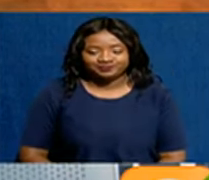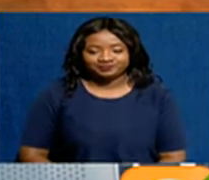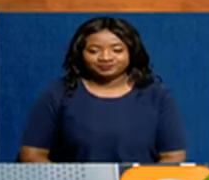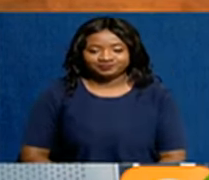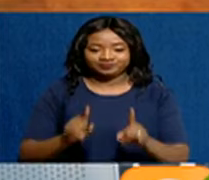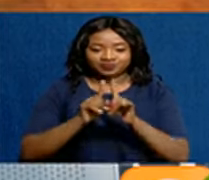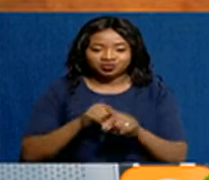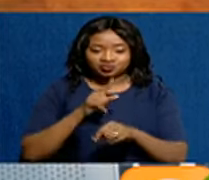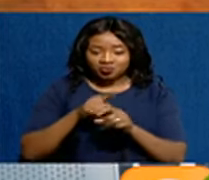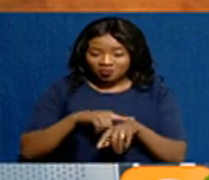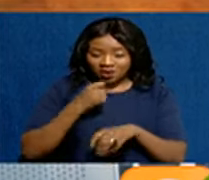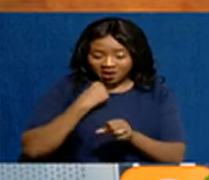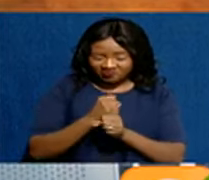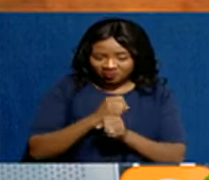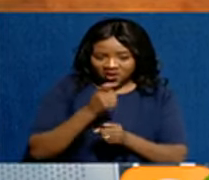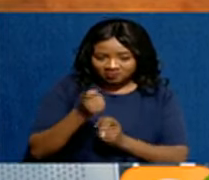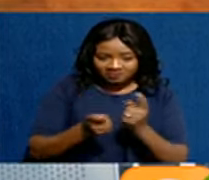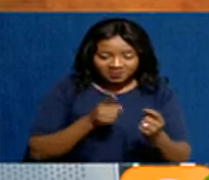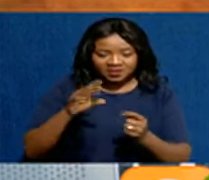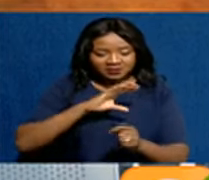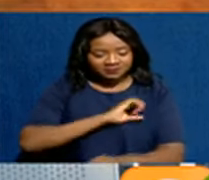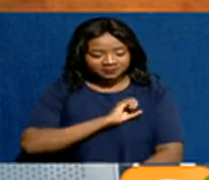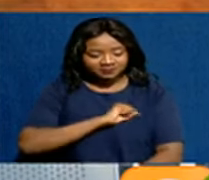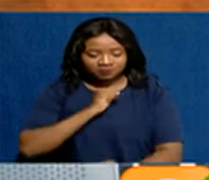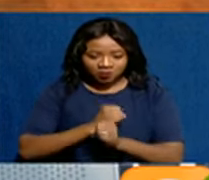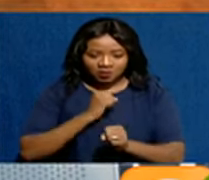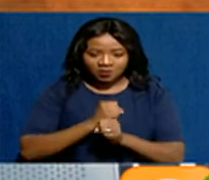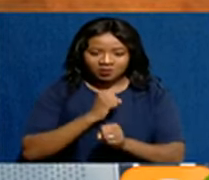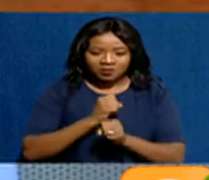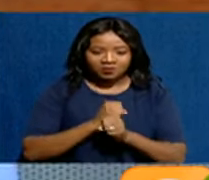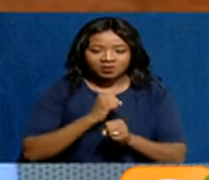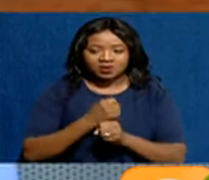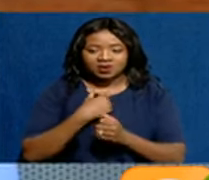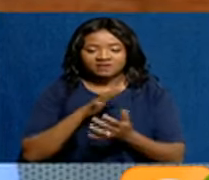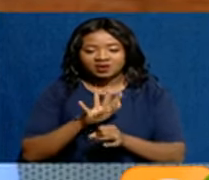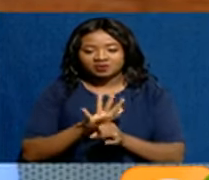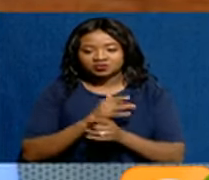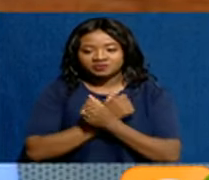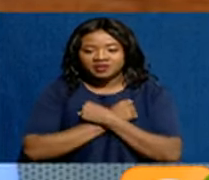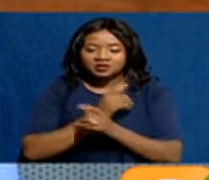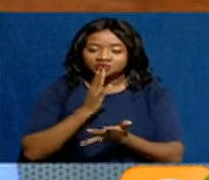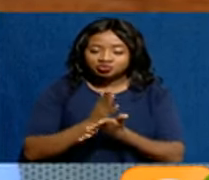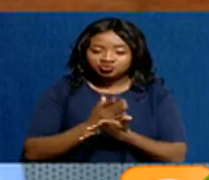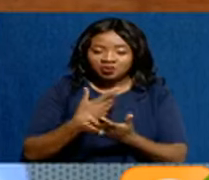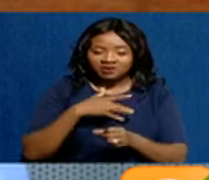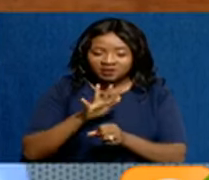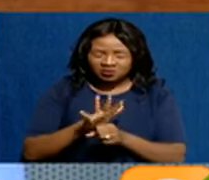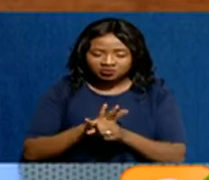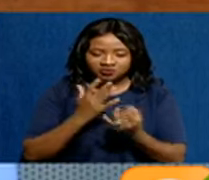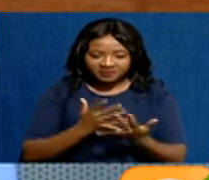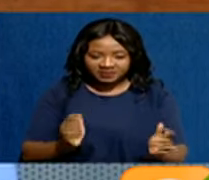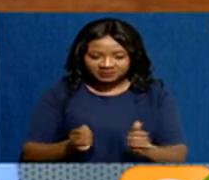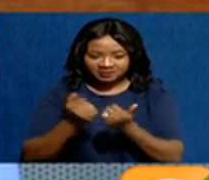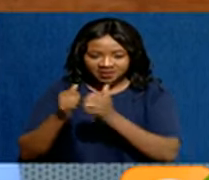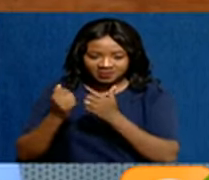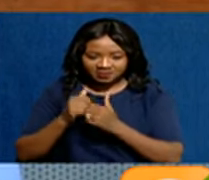workload she can work with patients and she really works with passion. Kuna matukio mengi sana zinatokea katika